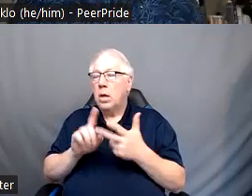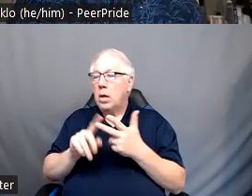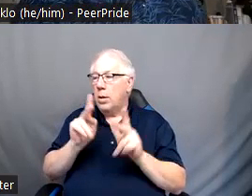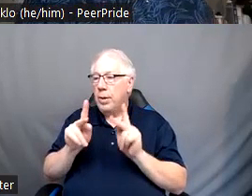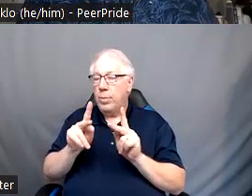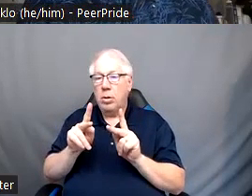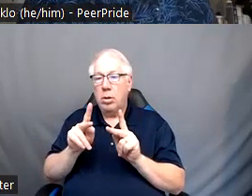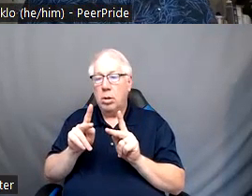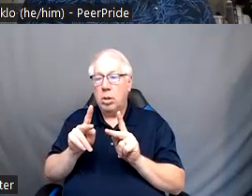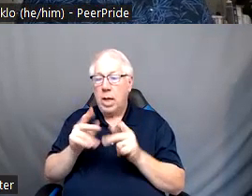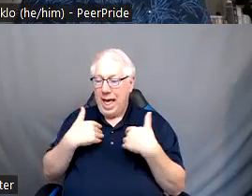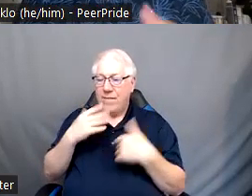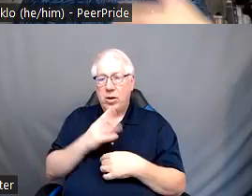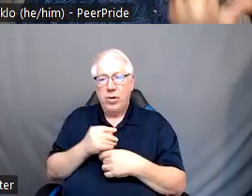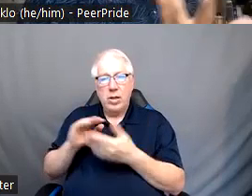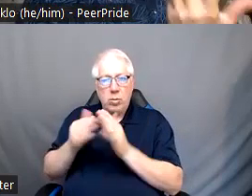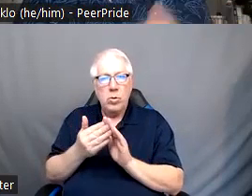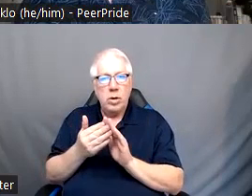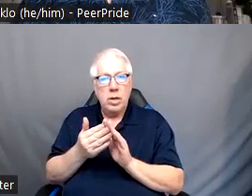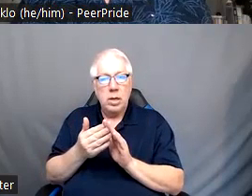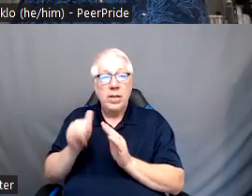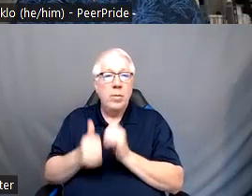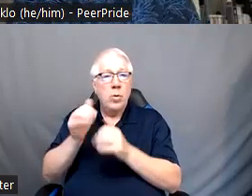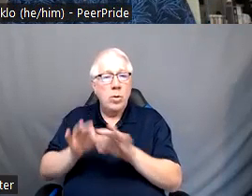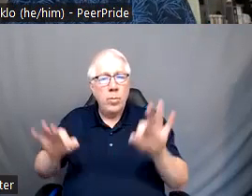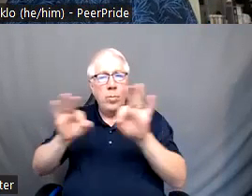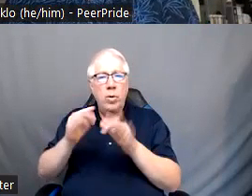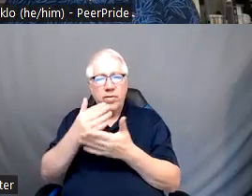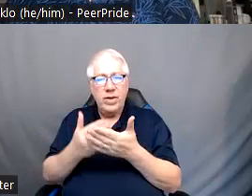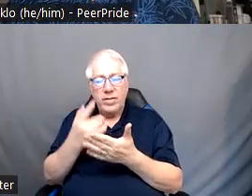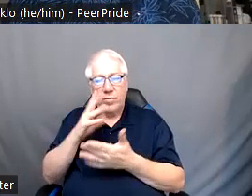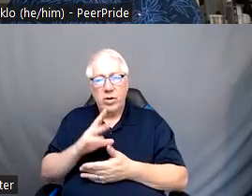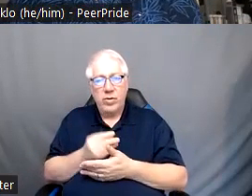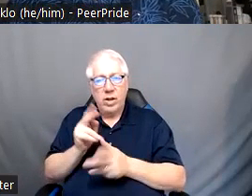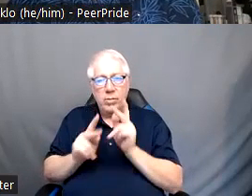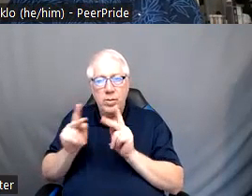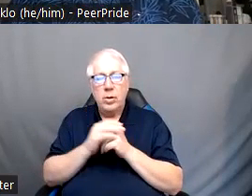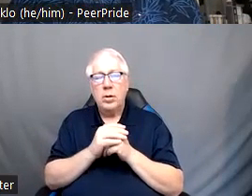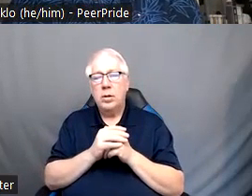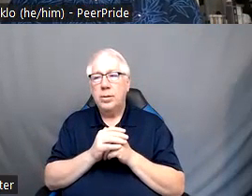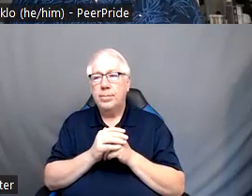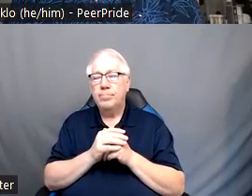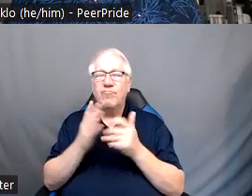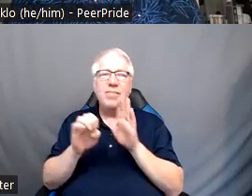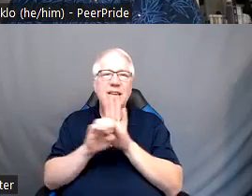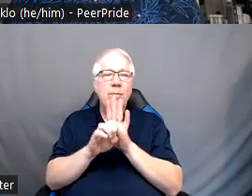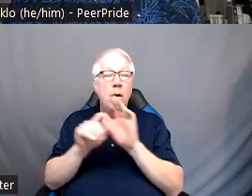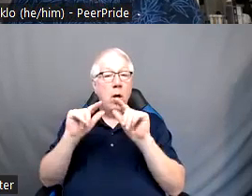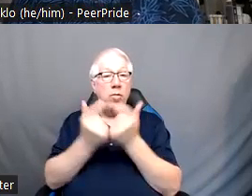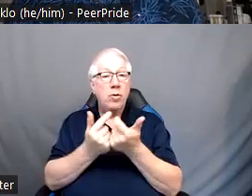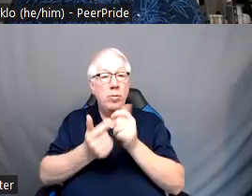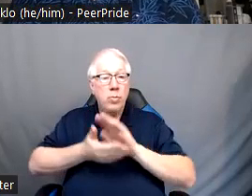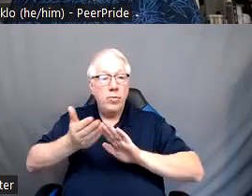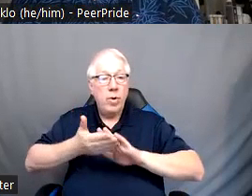you know, have trans community, which is one of the most important factors for trans people. So for example, the groups that we run are